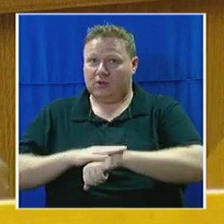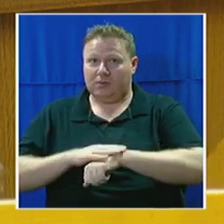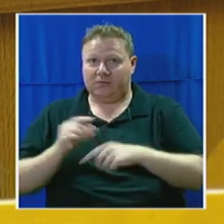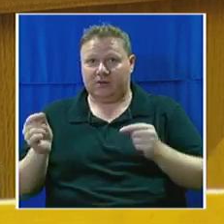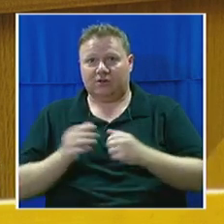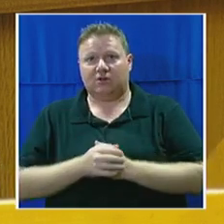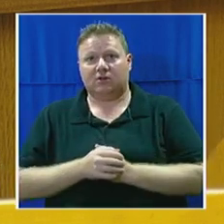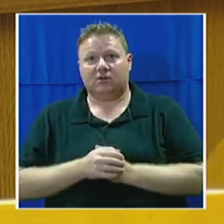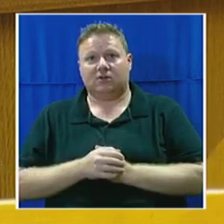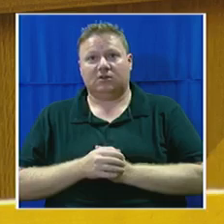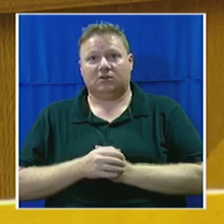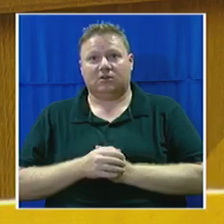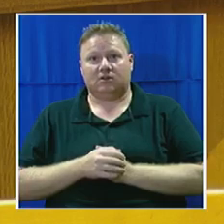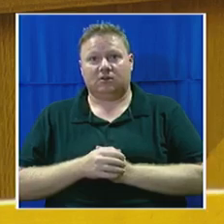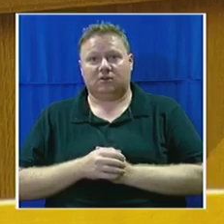Okay.